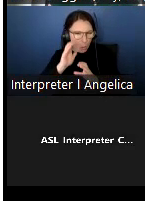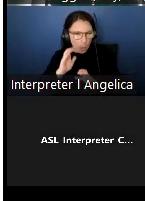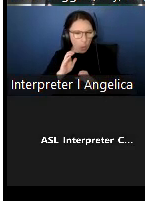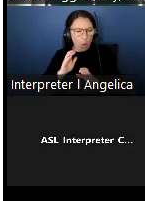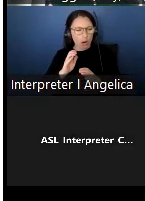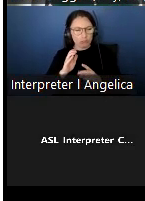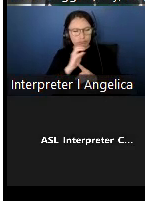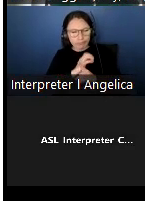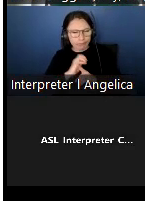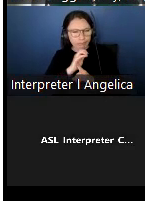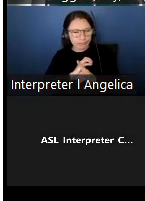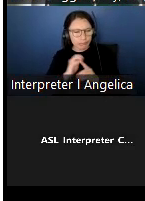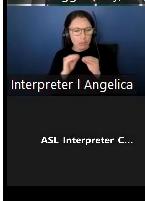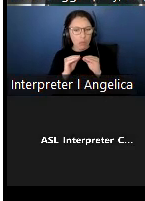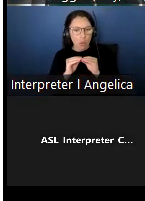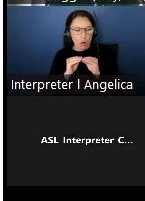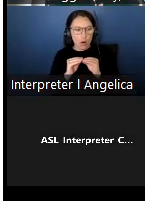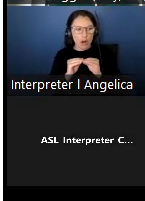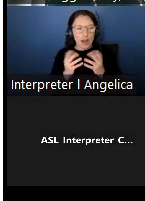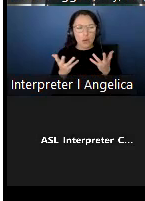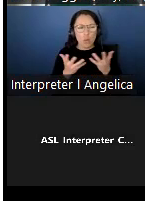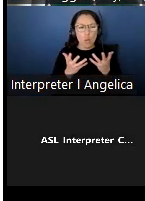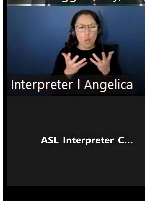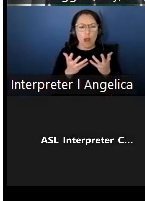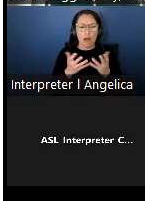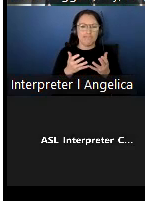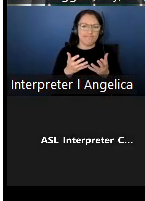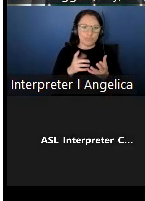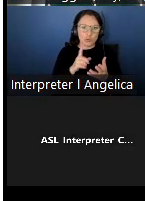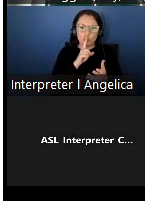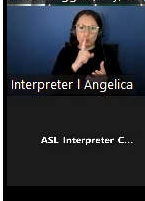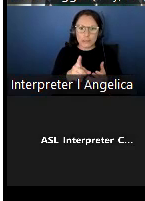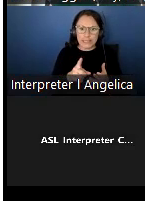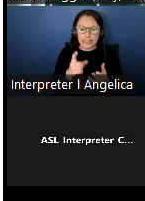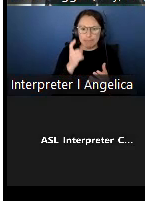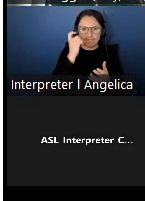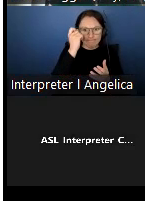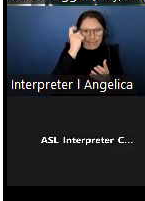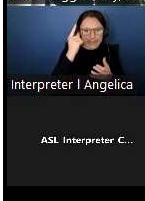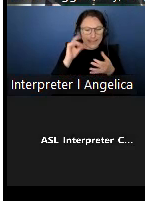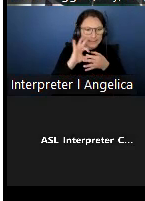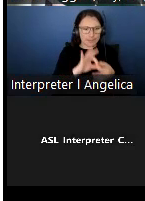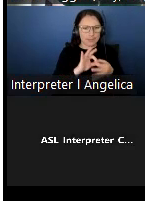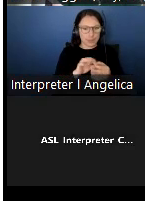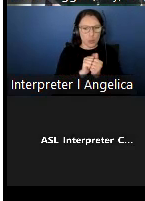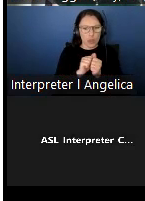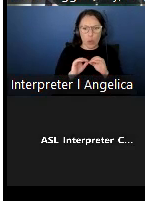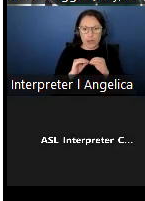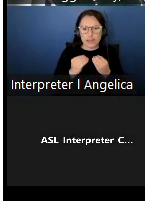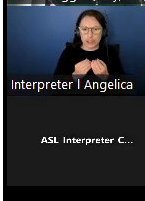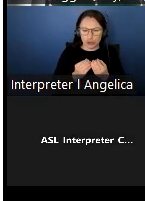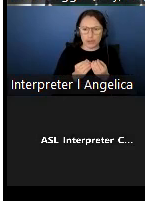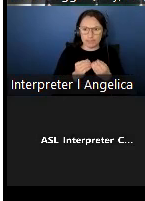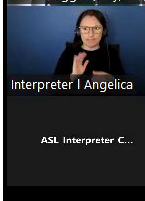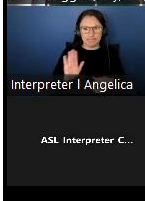finding what makes the most sense in the context of your organization in particular. The goal of this